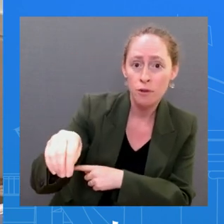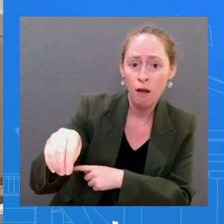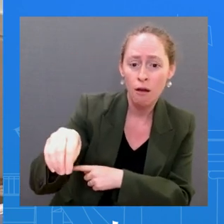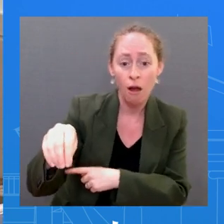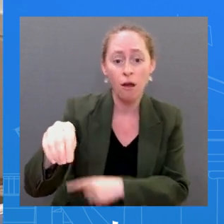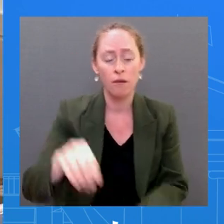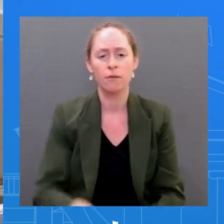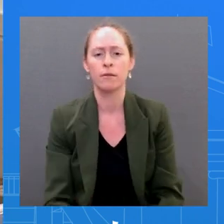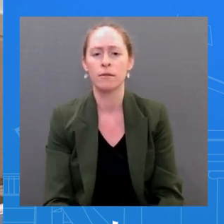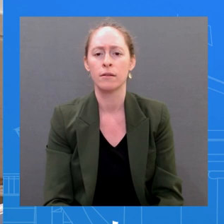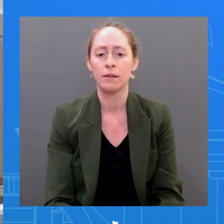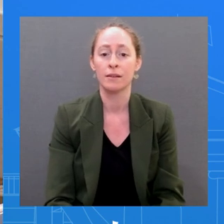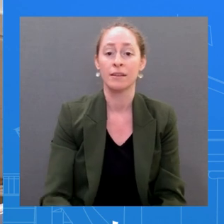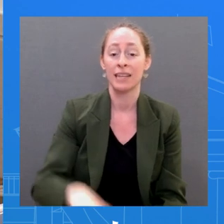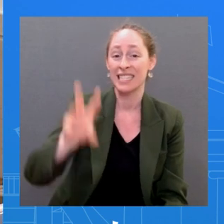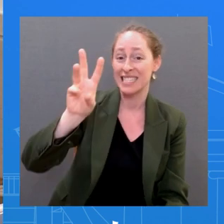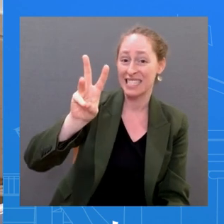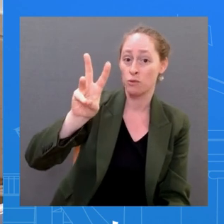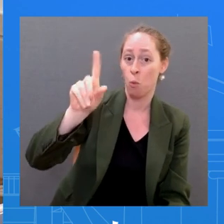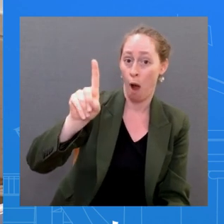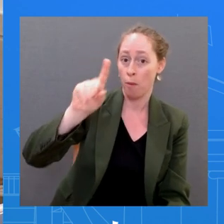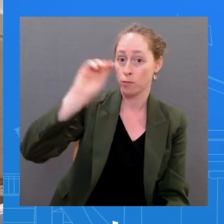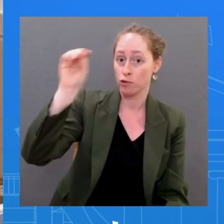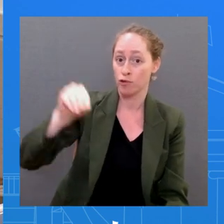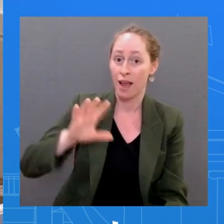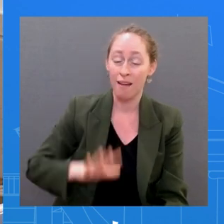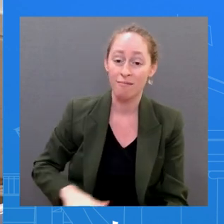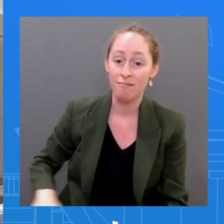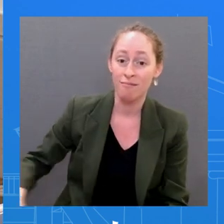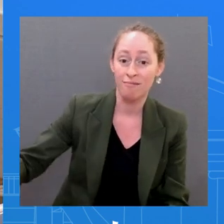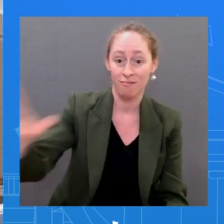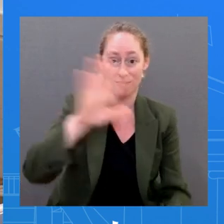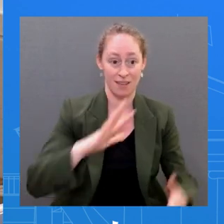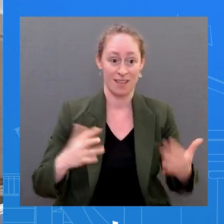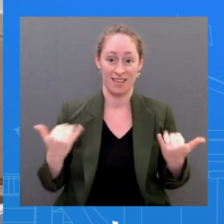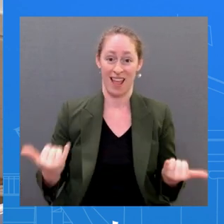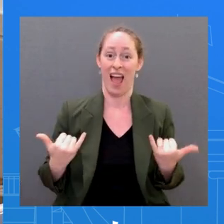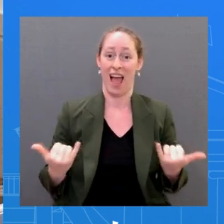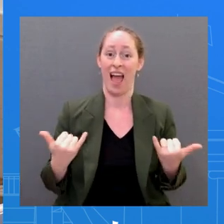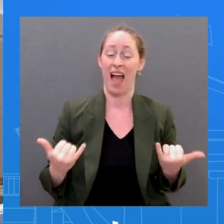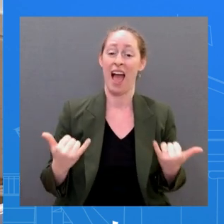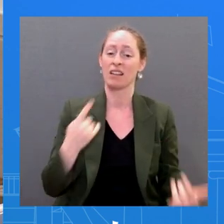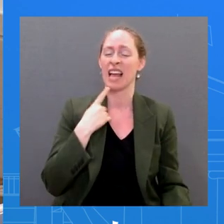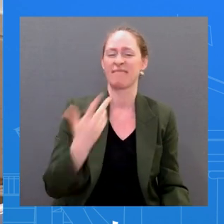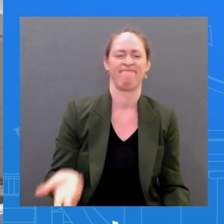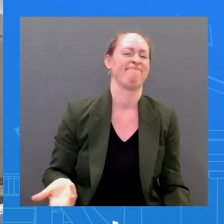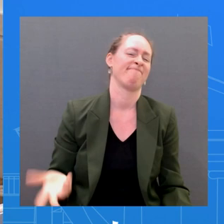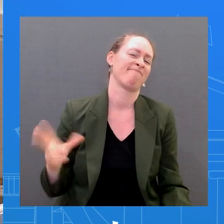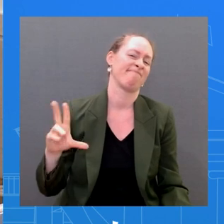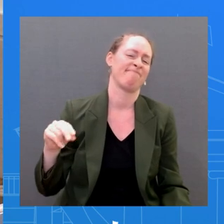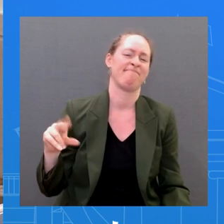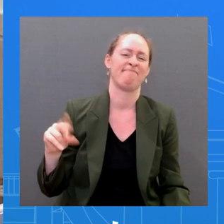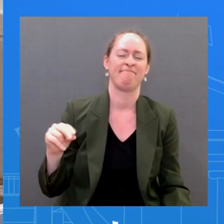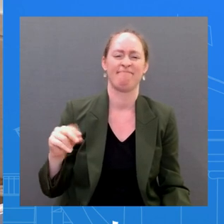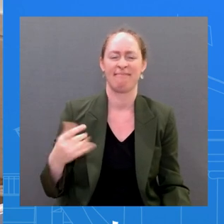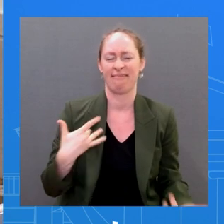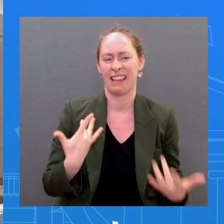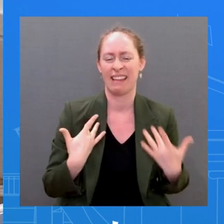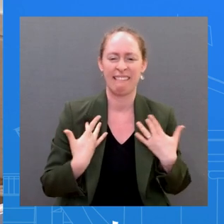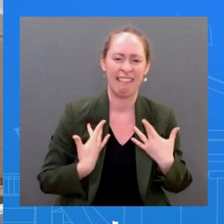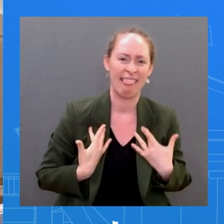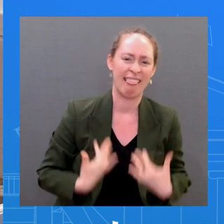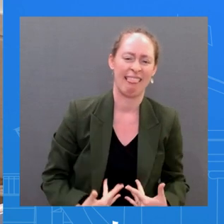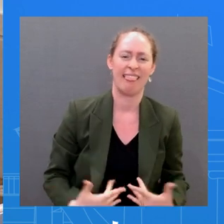61% are saying now in this Wall Street Journal poll they are generally pessimistic about people having an opportunity to achieve the American